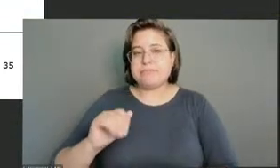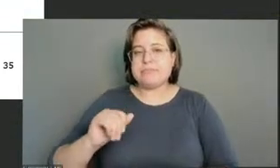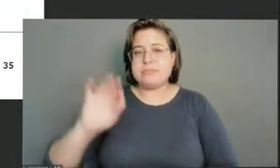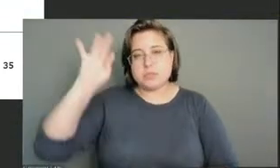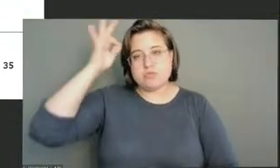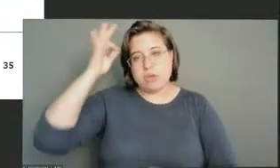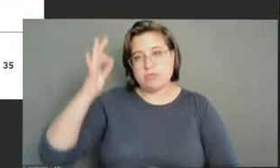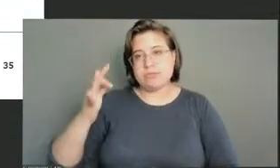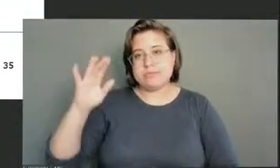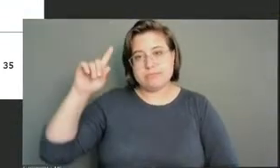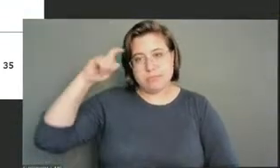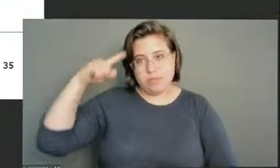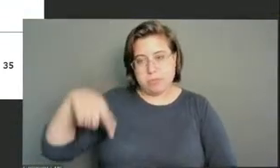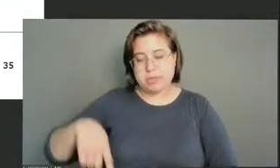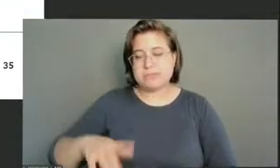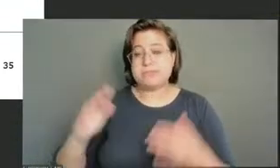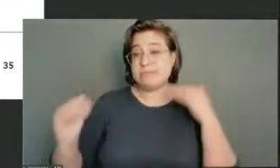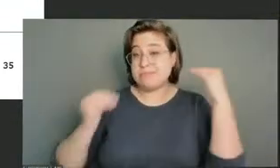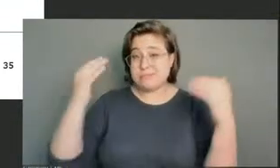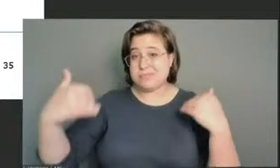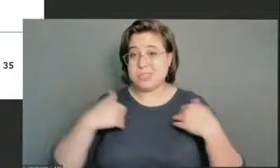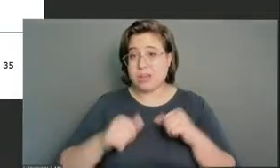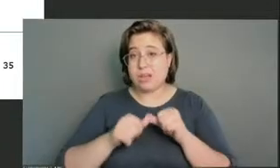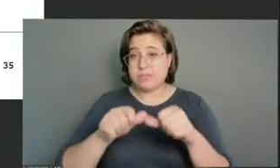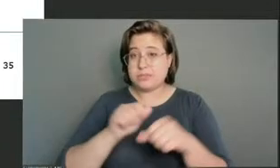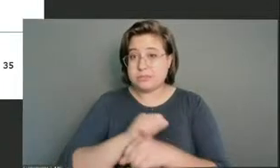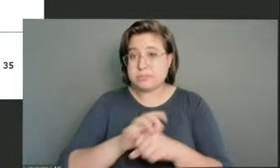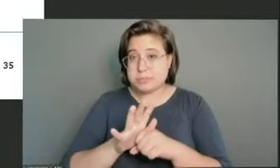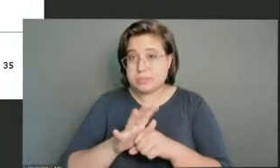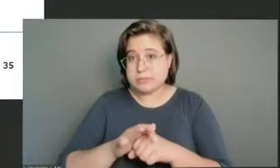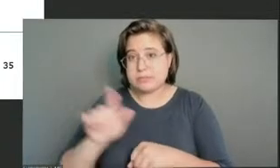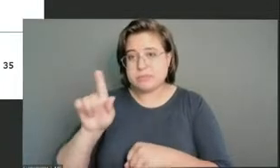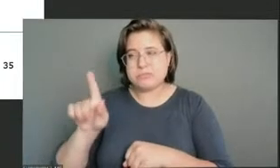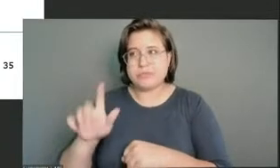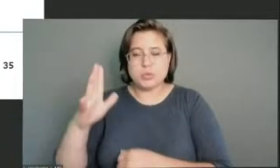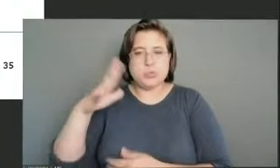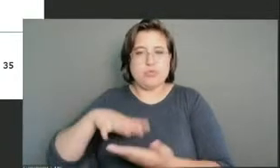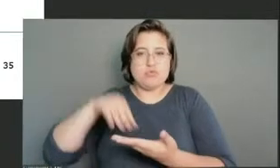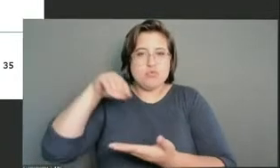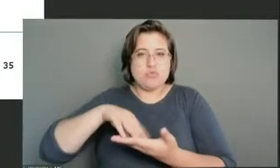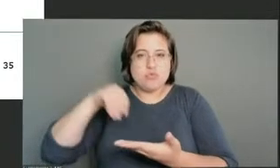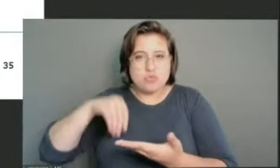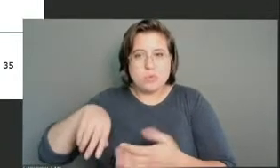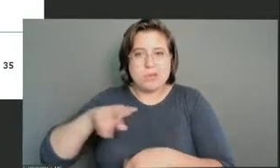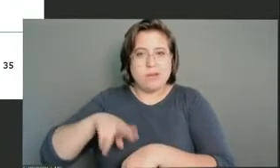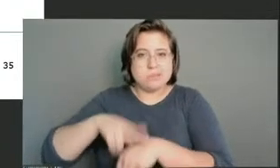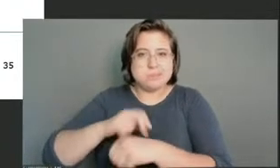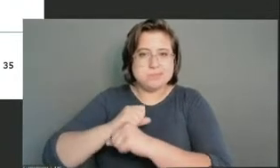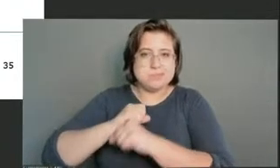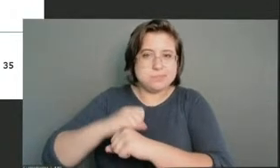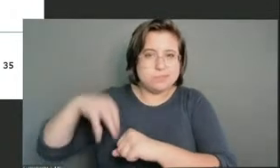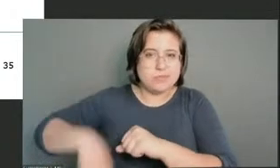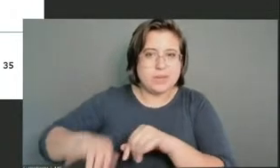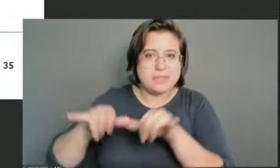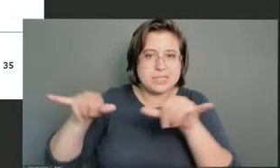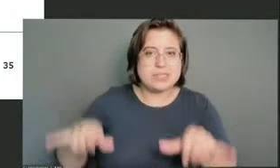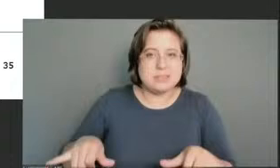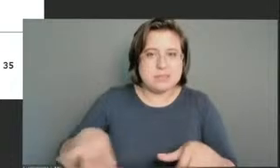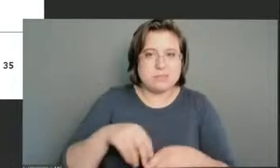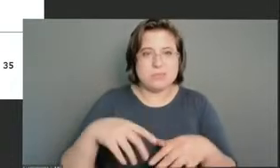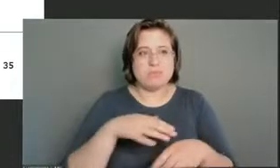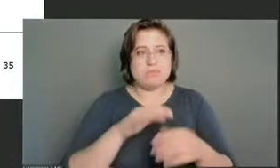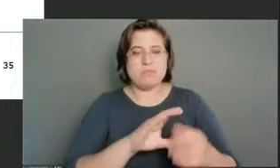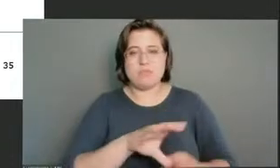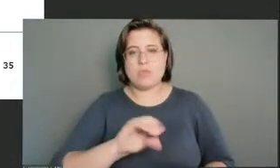long COVID to learn about and navigate the Social Security disability benefit system and accompanying healthcare program.